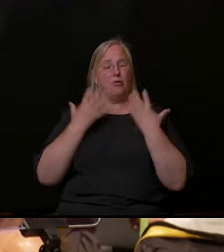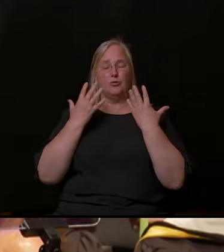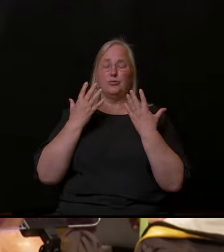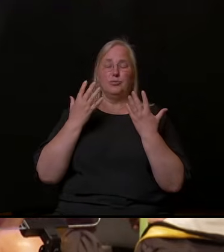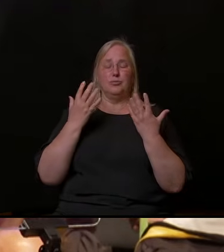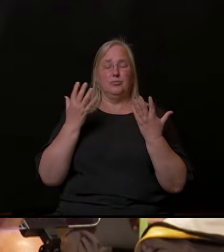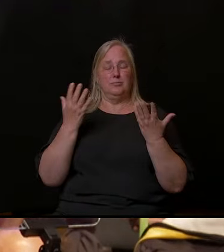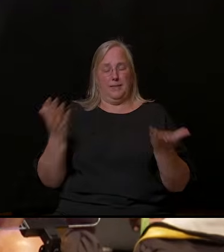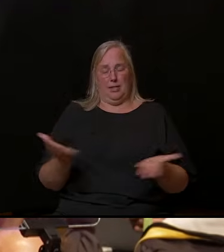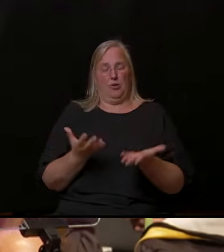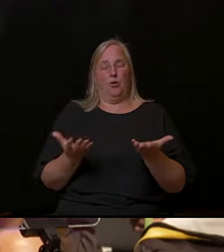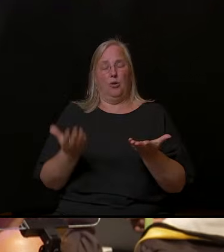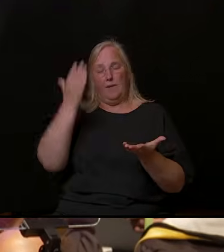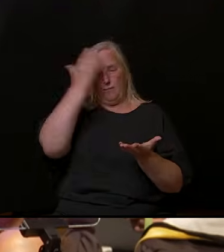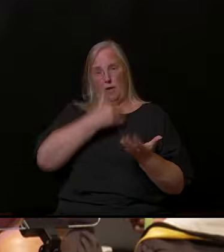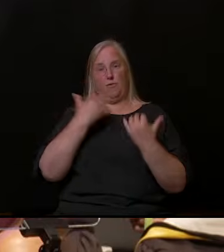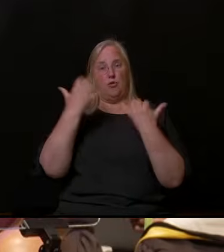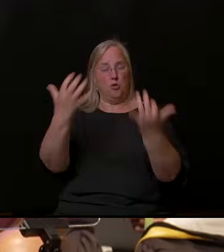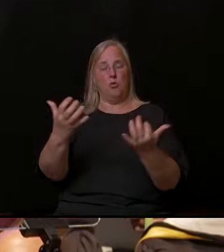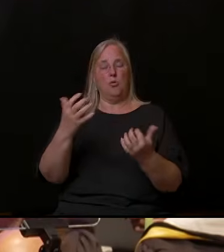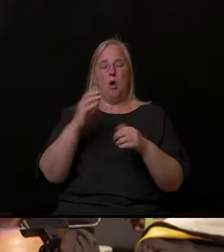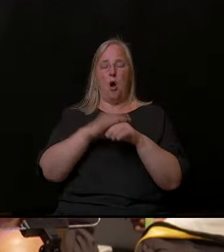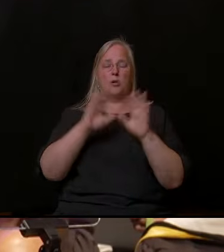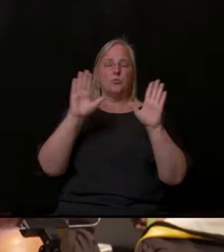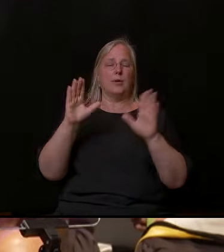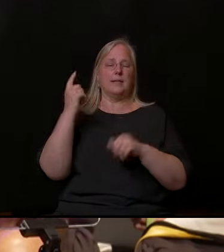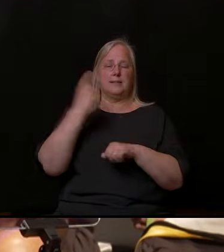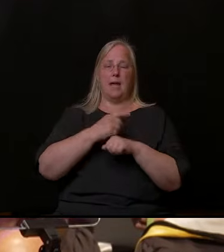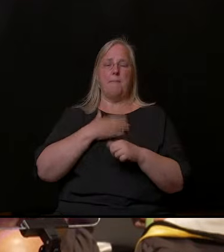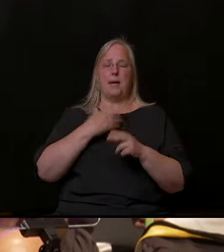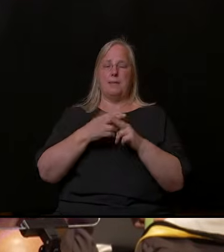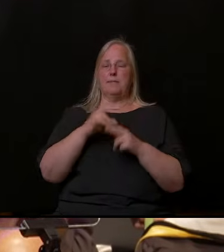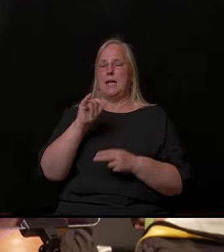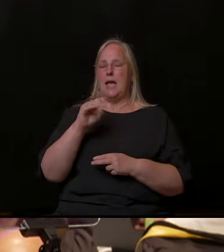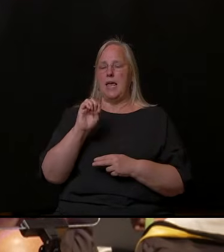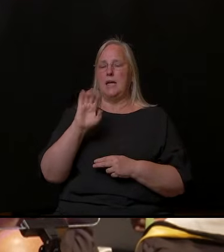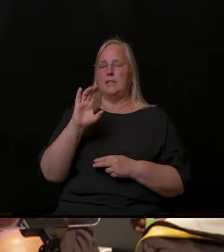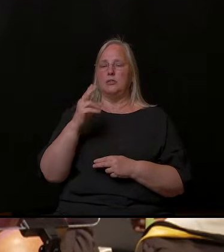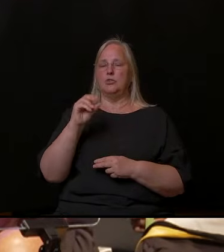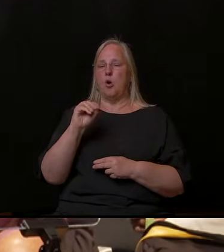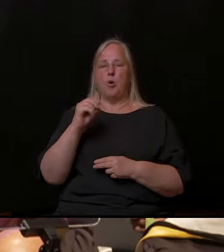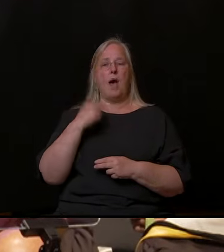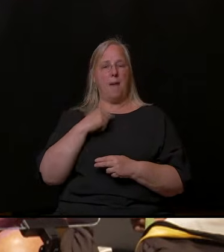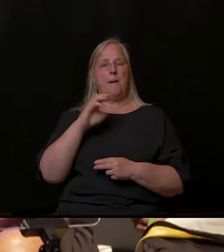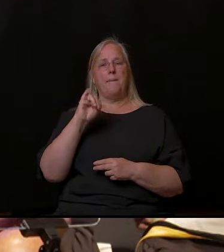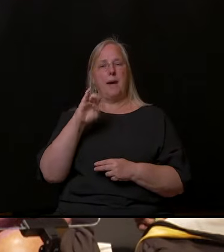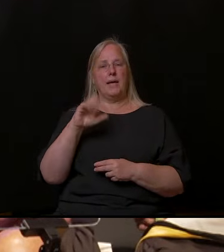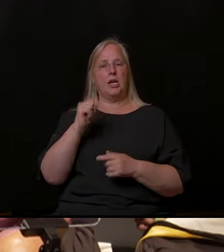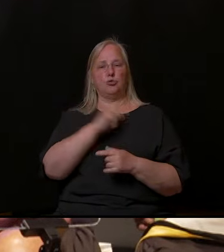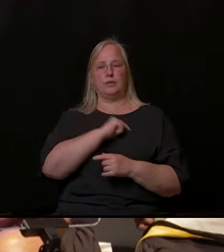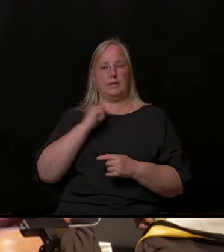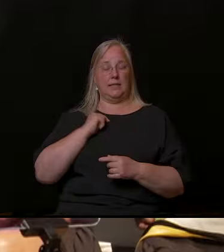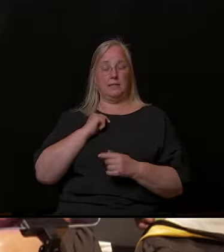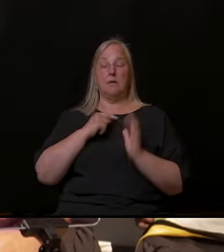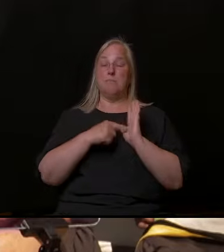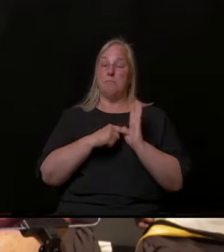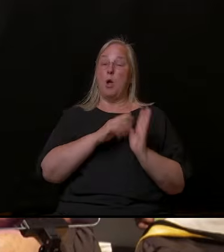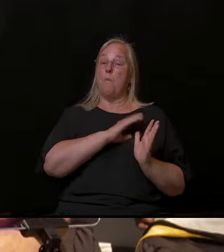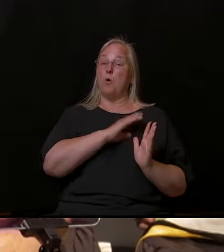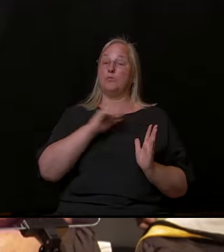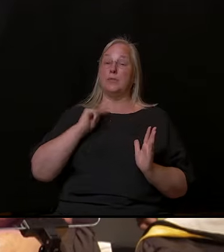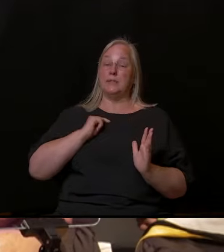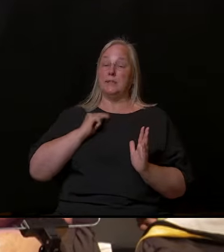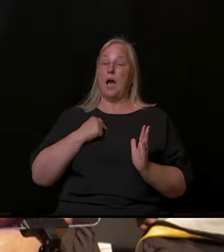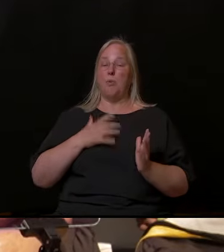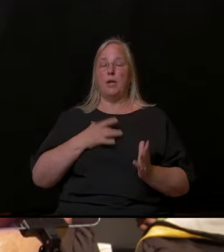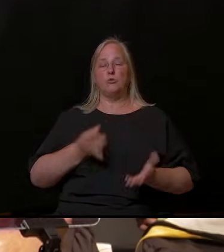on such a monumental day. My name is Diane Cho, and I am a MICA trustee. On behalf of the Board of Trustees, I would like to